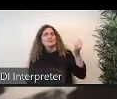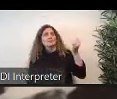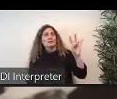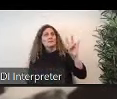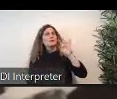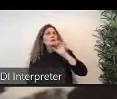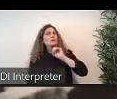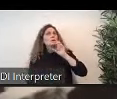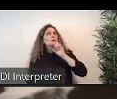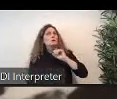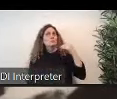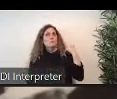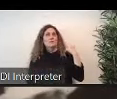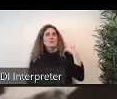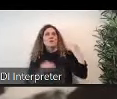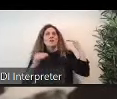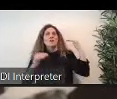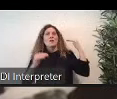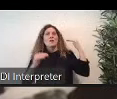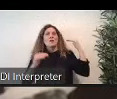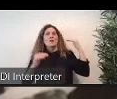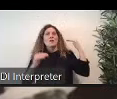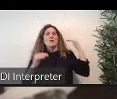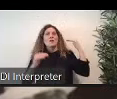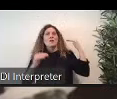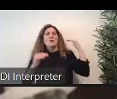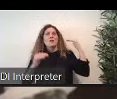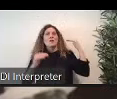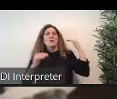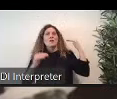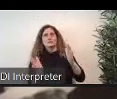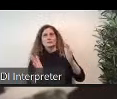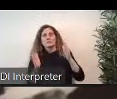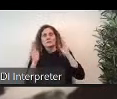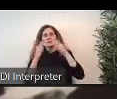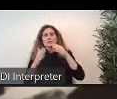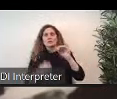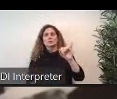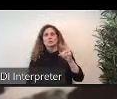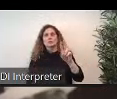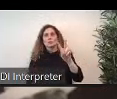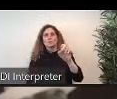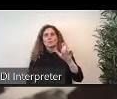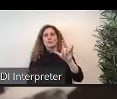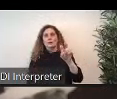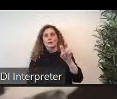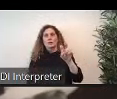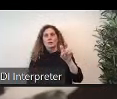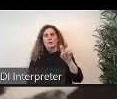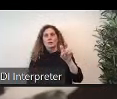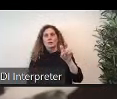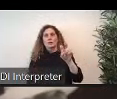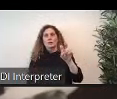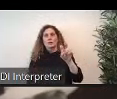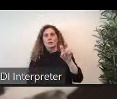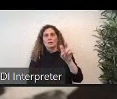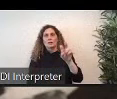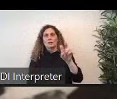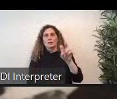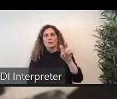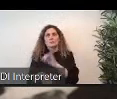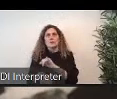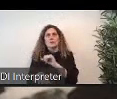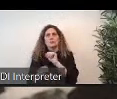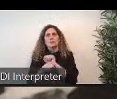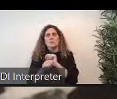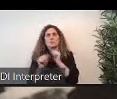really positive start to the budget process, particularly for counties. And we look forward to working with our state legislature as we move forward to secure